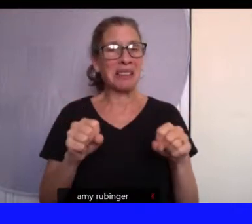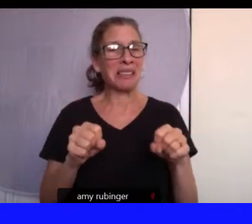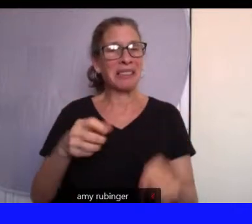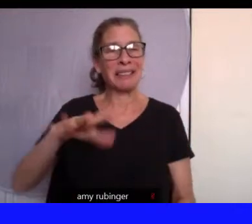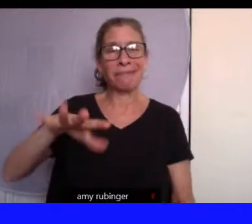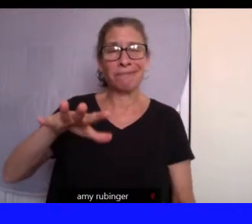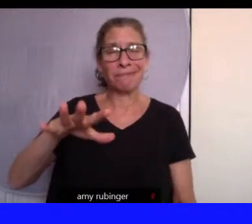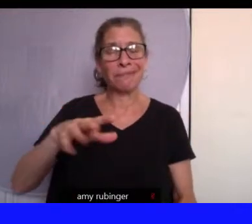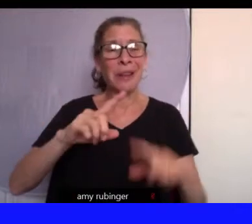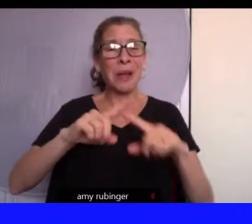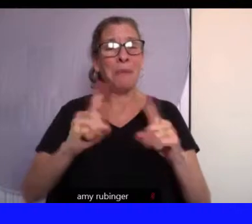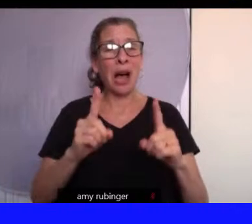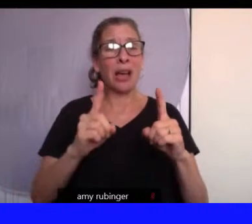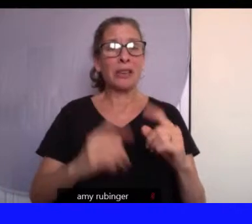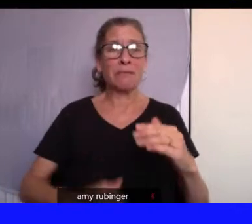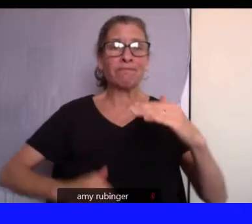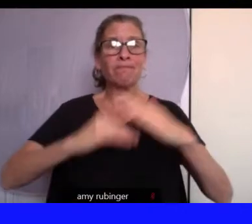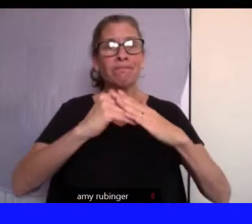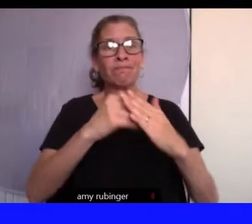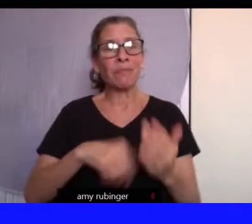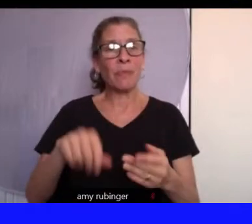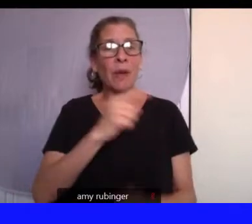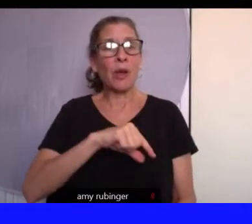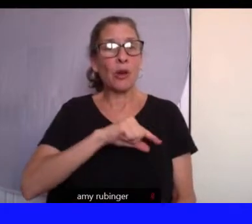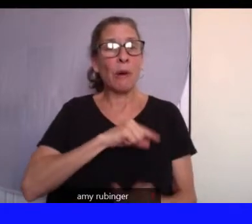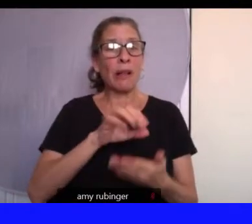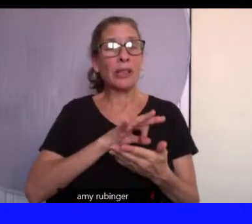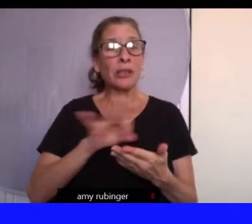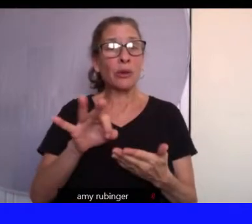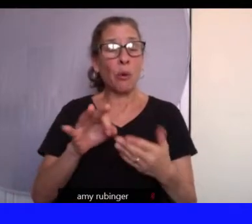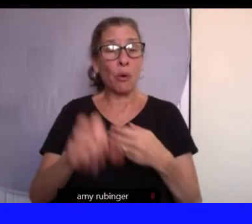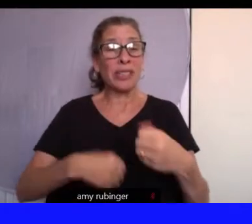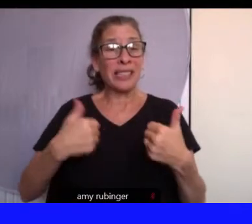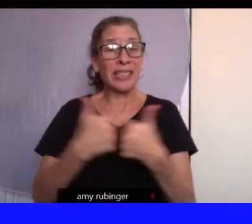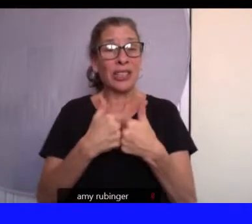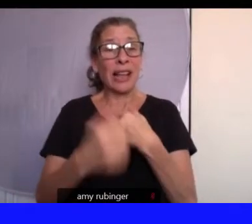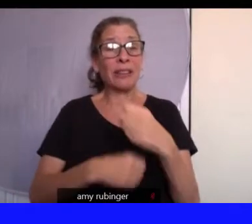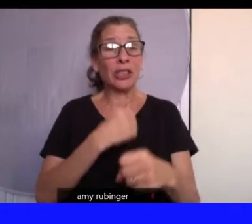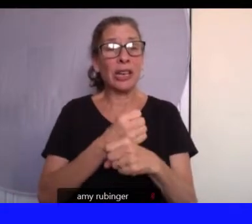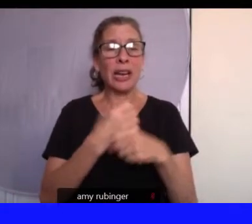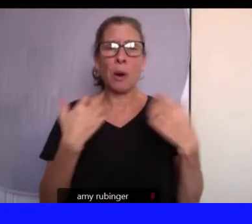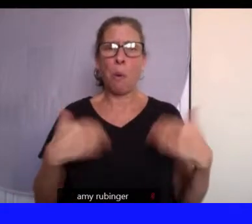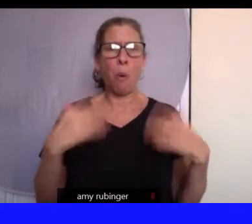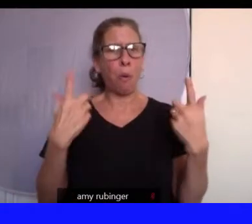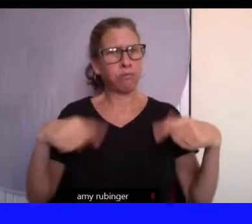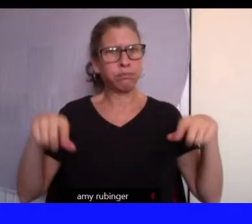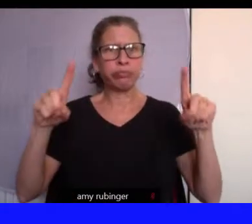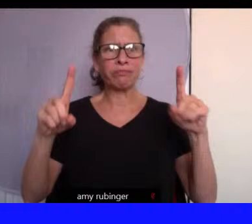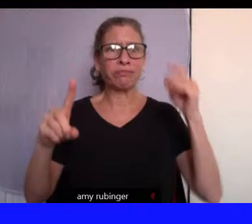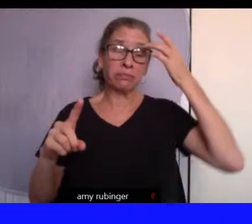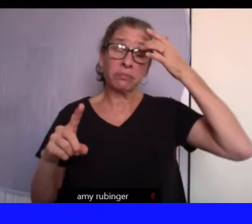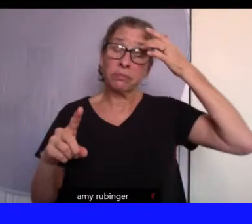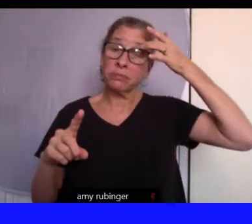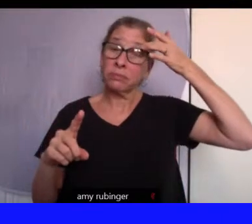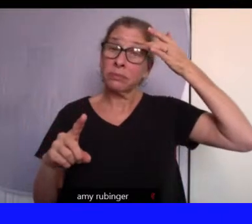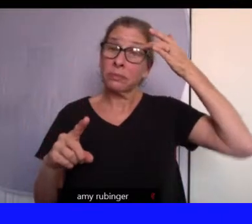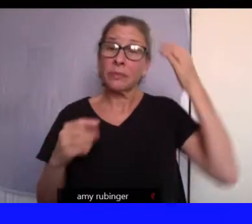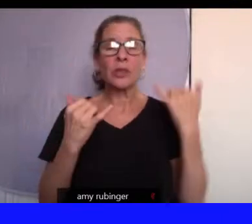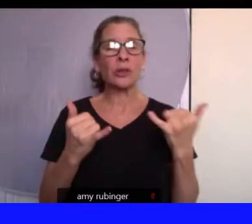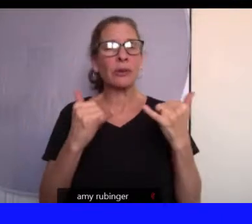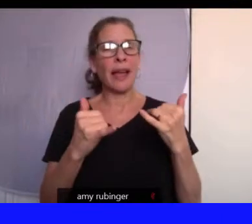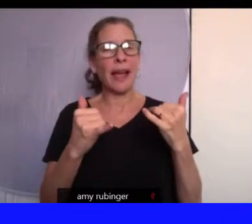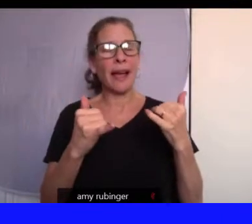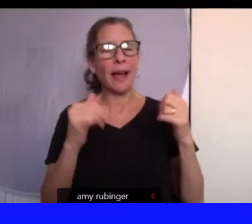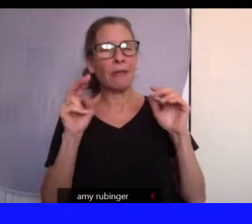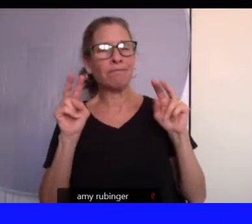entirely. And Health and Hospitals overall revenue cycle and IT changes have really taken hold